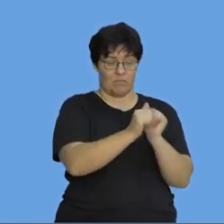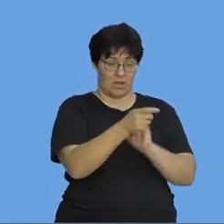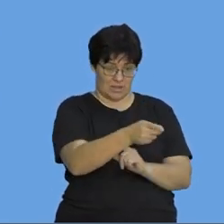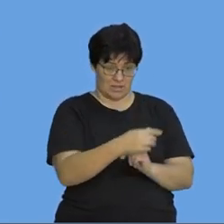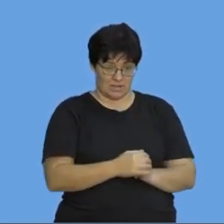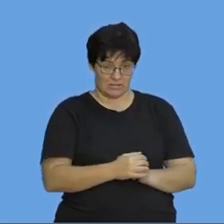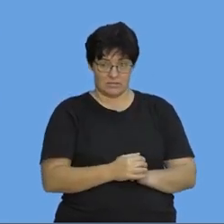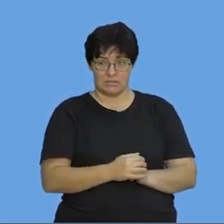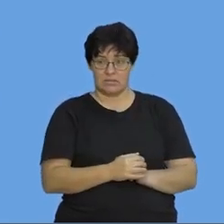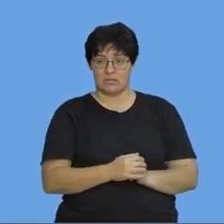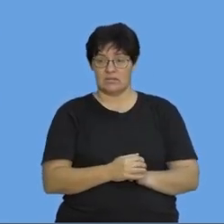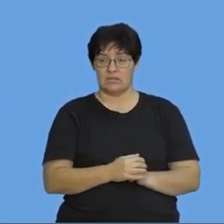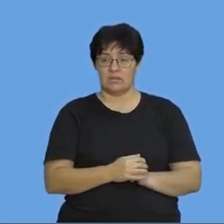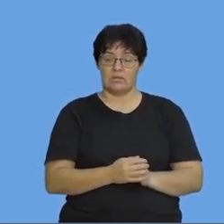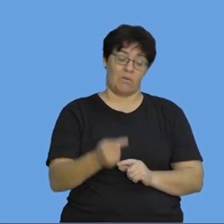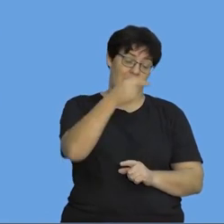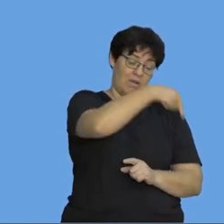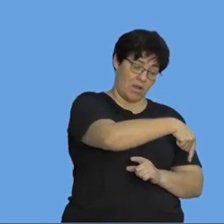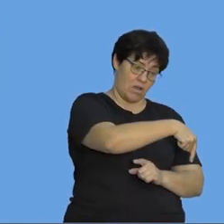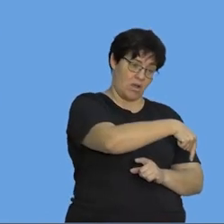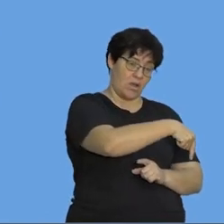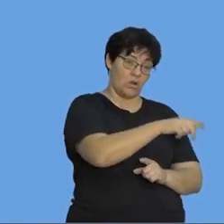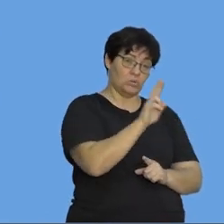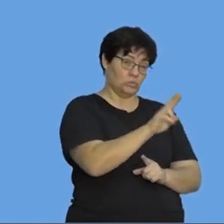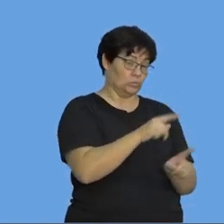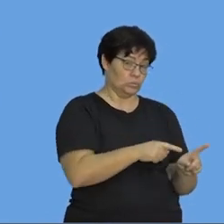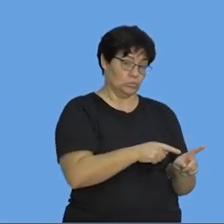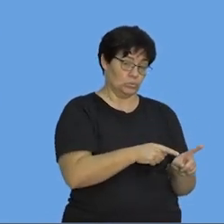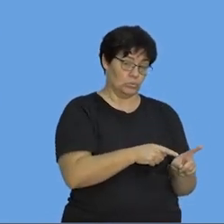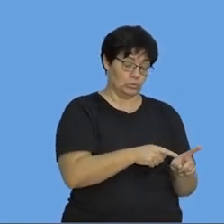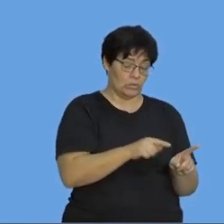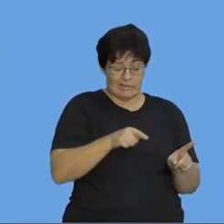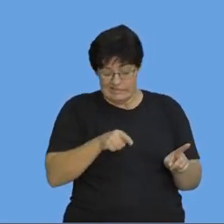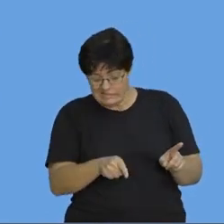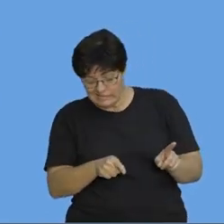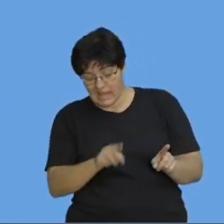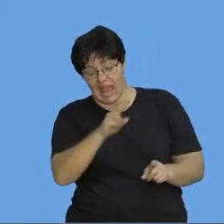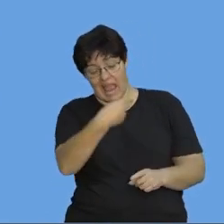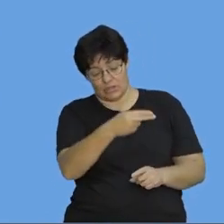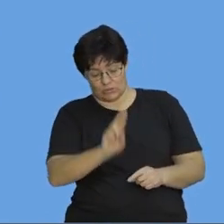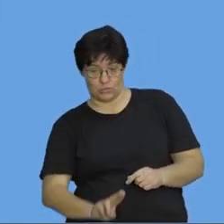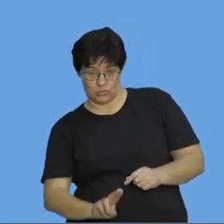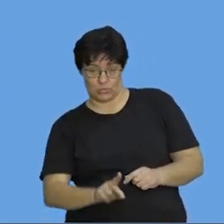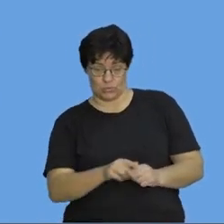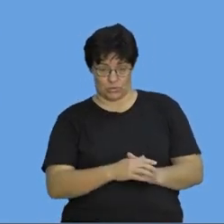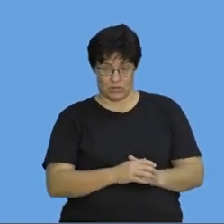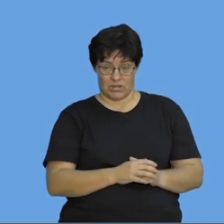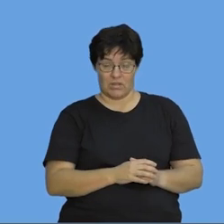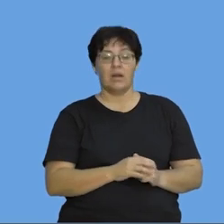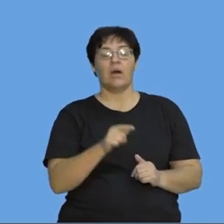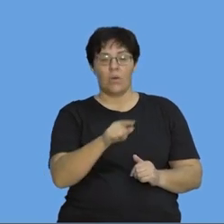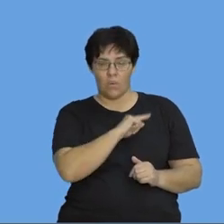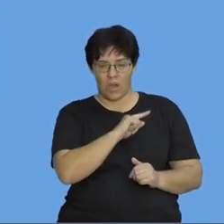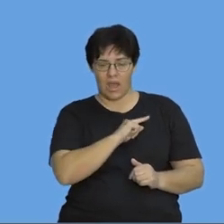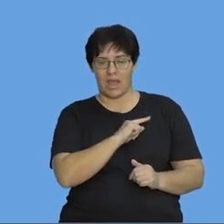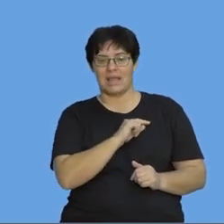multiply by the coefficient in this case, which is the stoichiometric ratio, because the coefficients, they simply give us the stoichiometric ratio in which